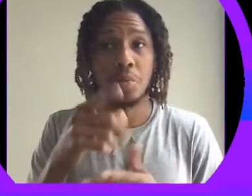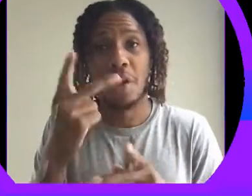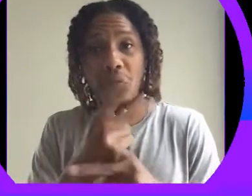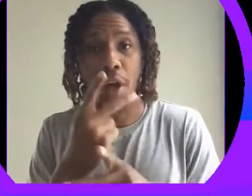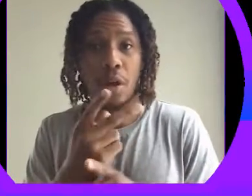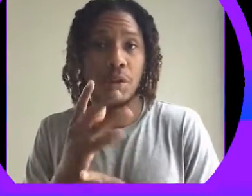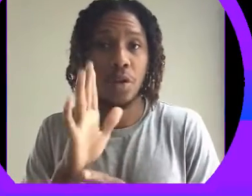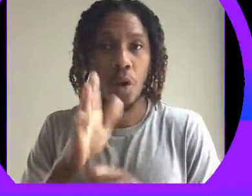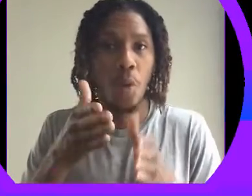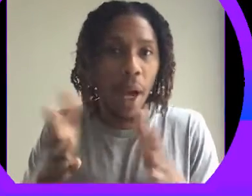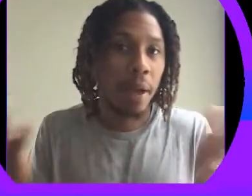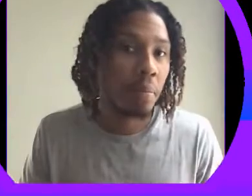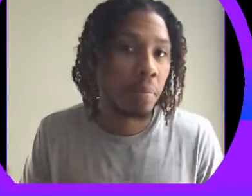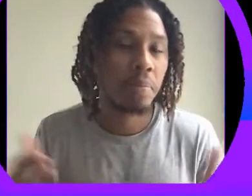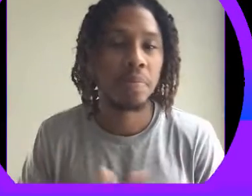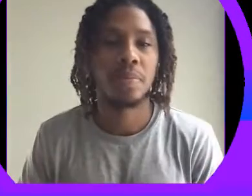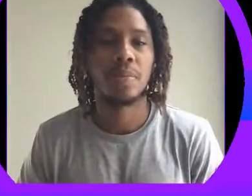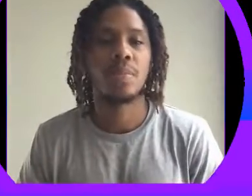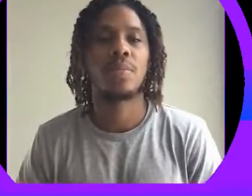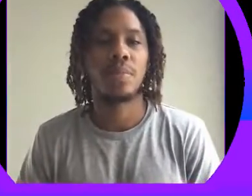way.